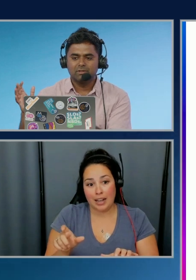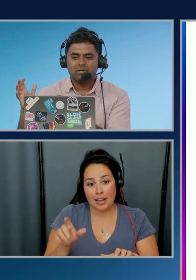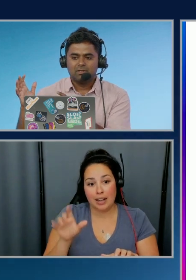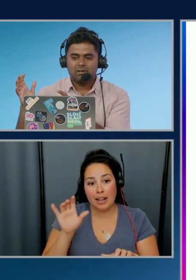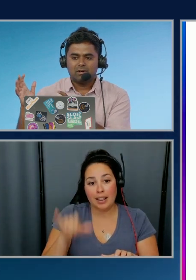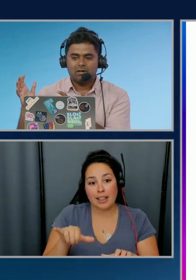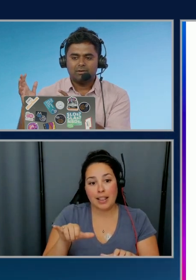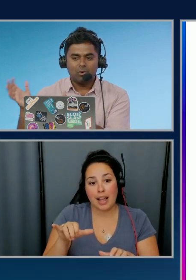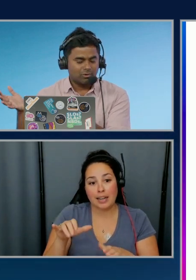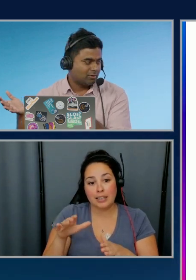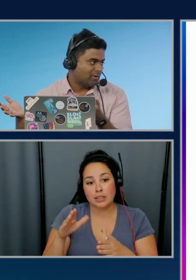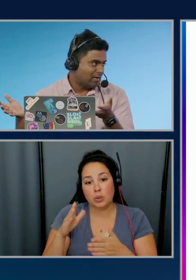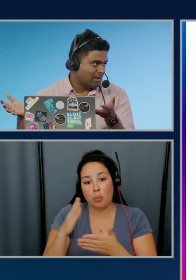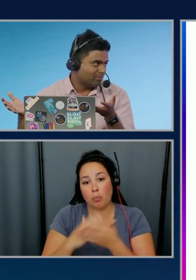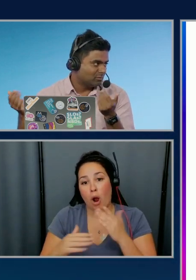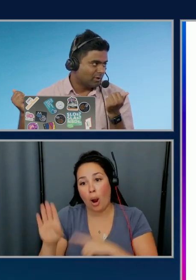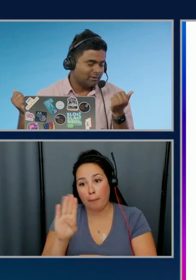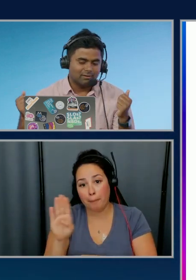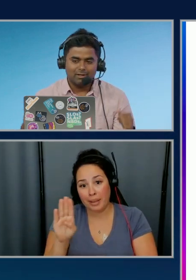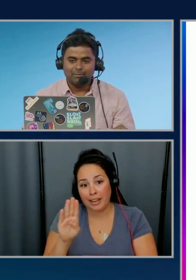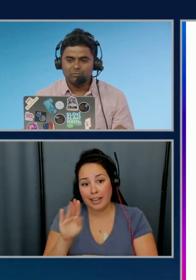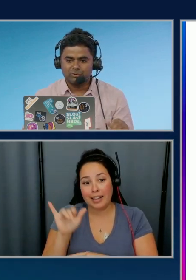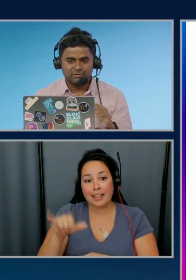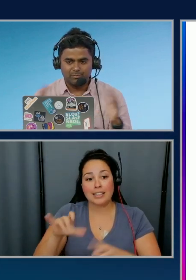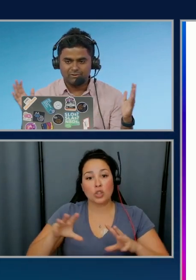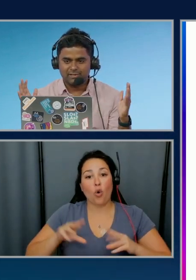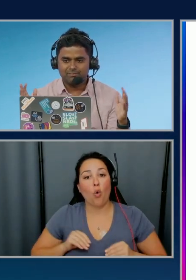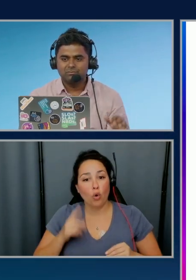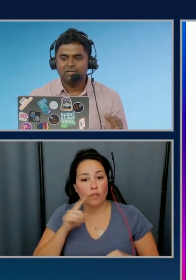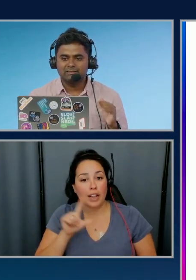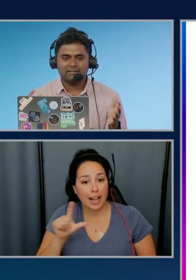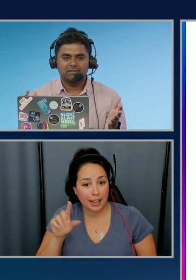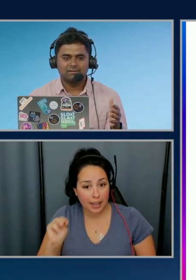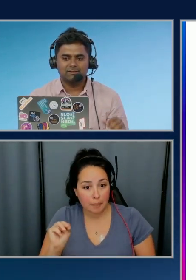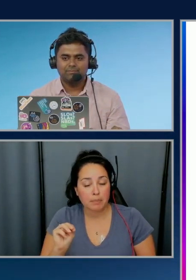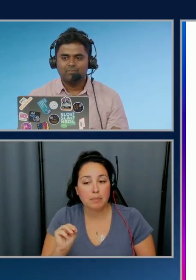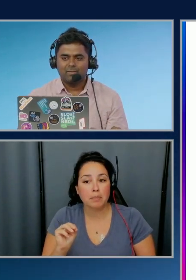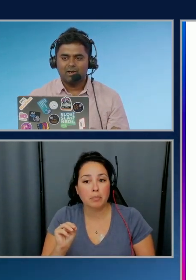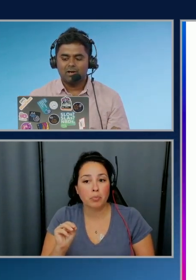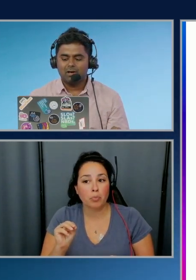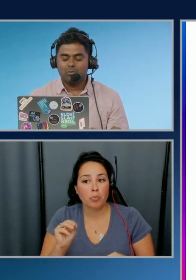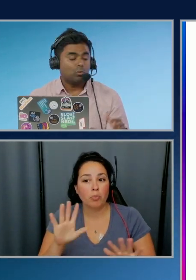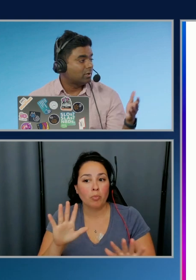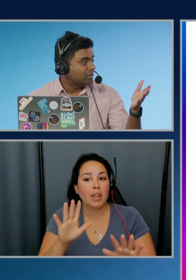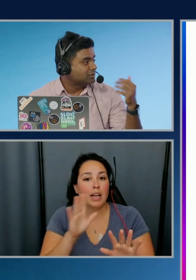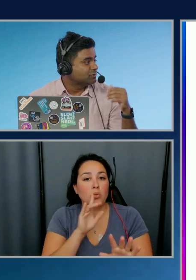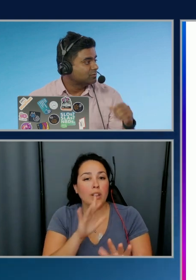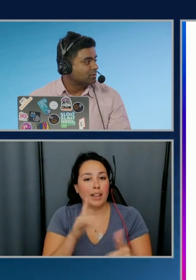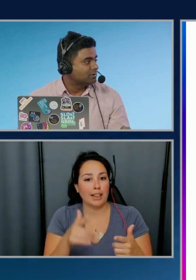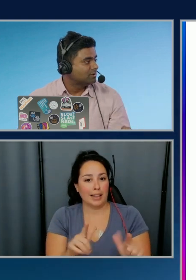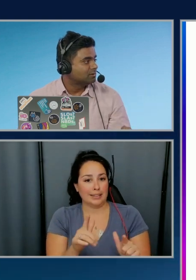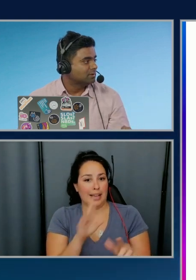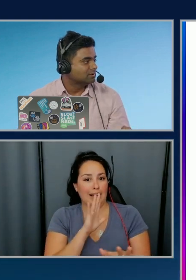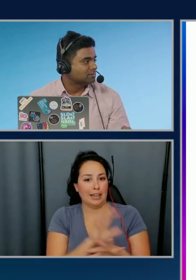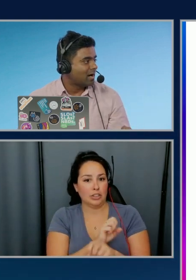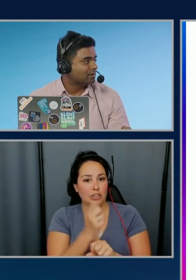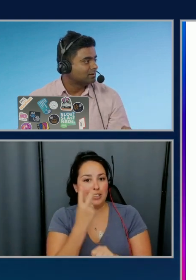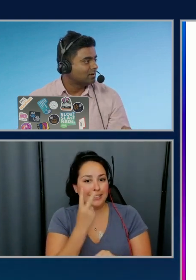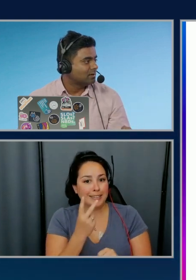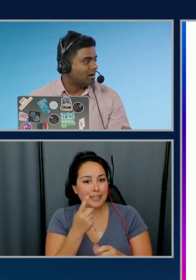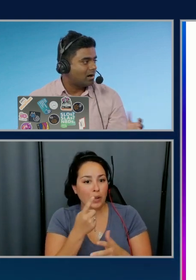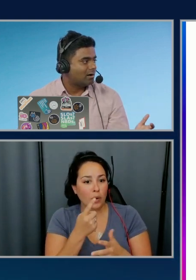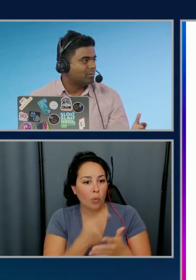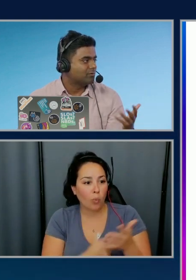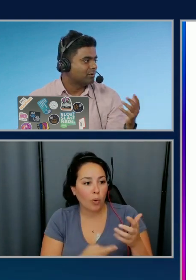is the owner of the LLM, right? So simple setup. Let's actually see what the issues with this